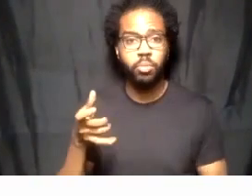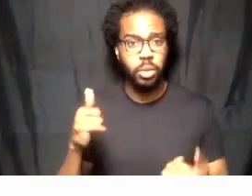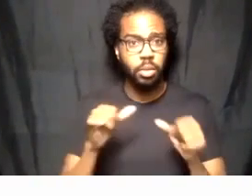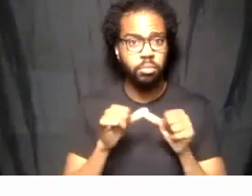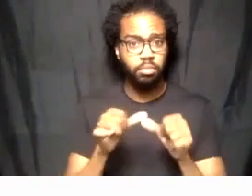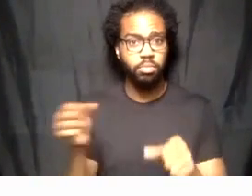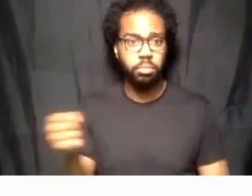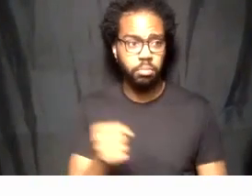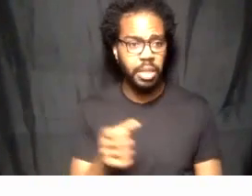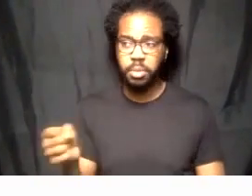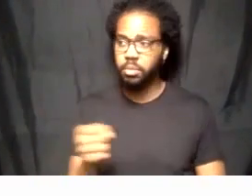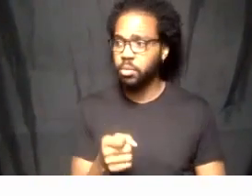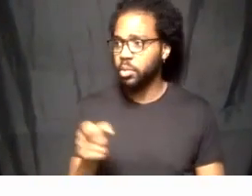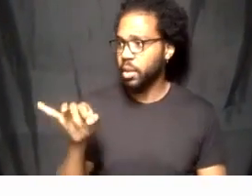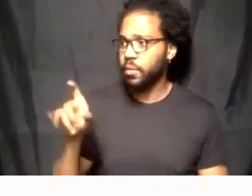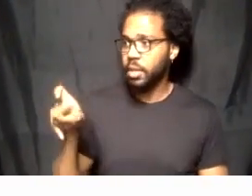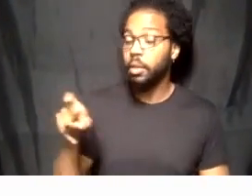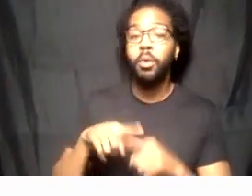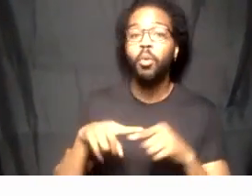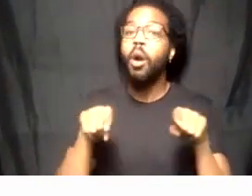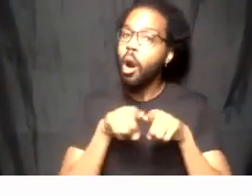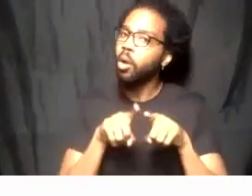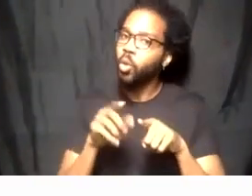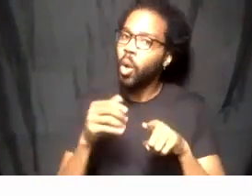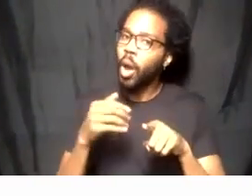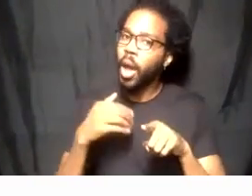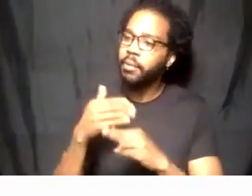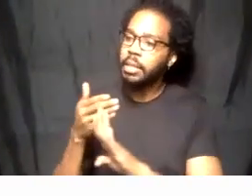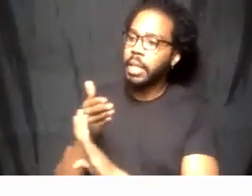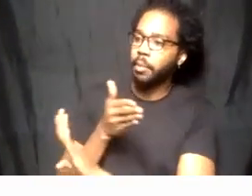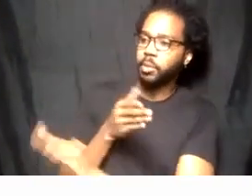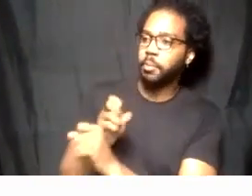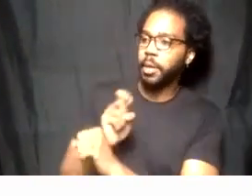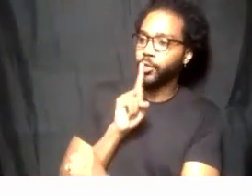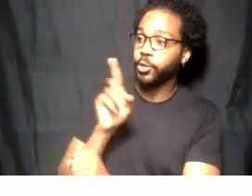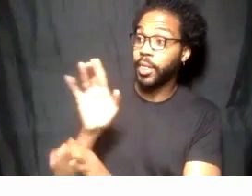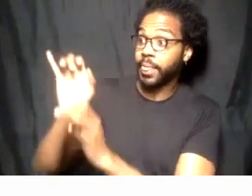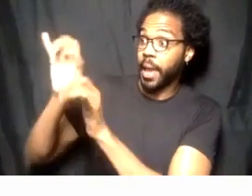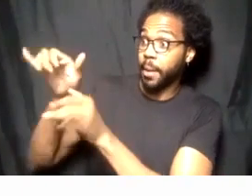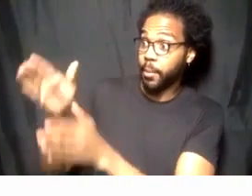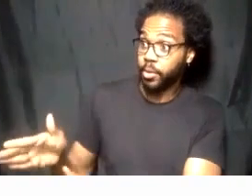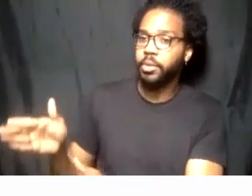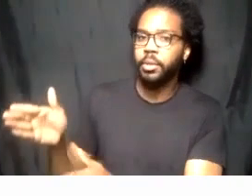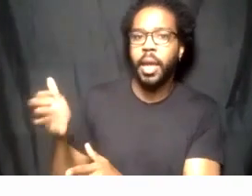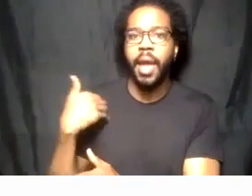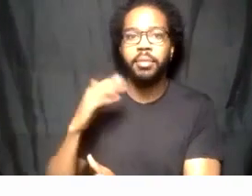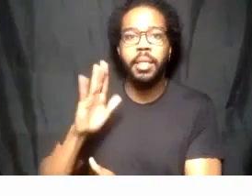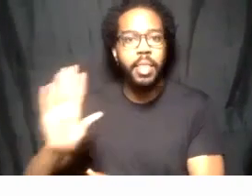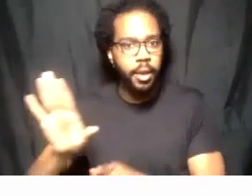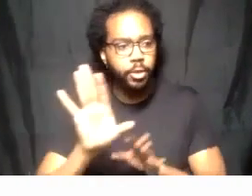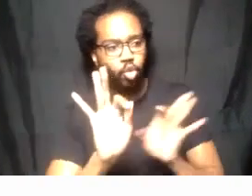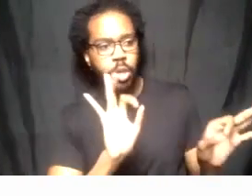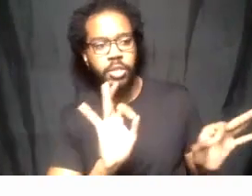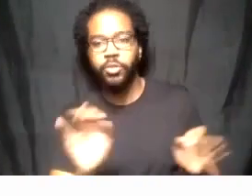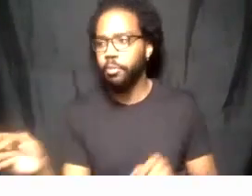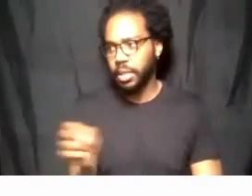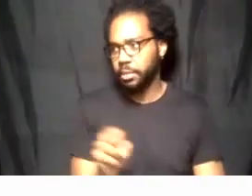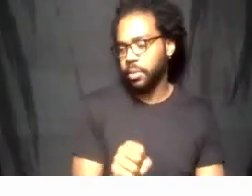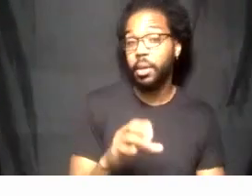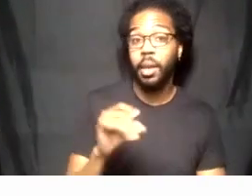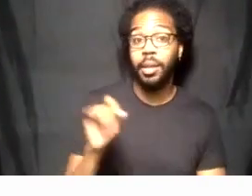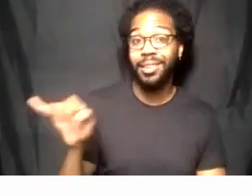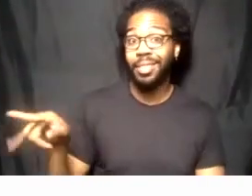who need those, but we're also taking steps to ensure that that person gets their choice of placement. And if